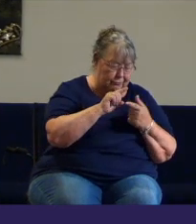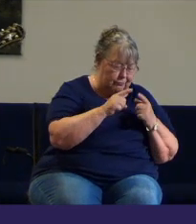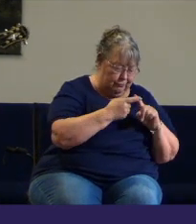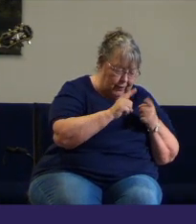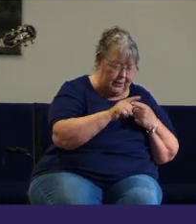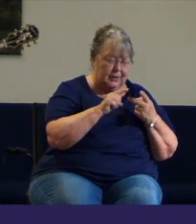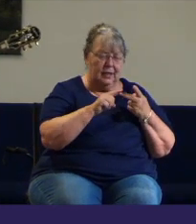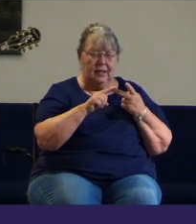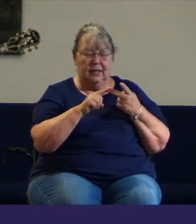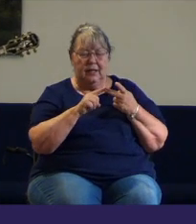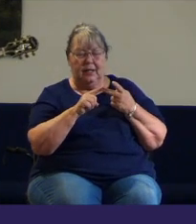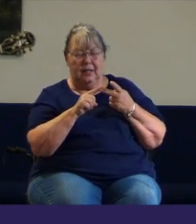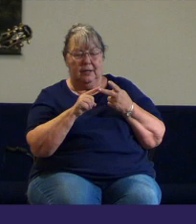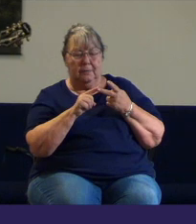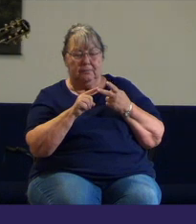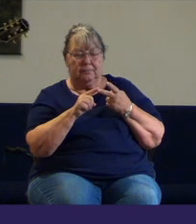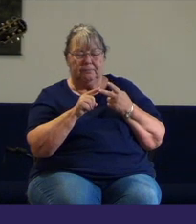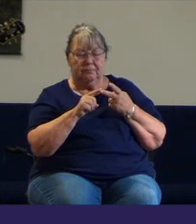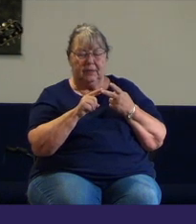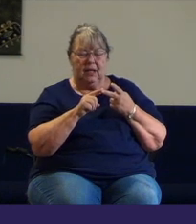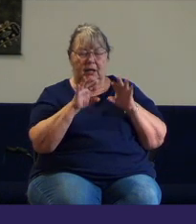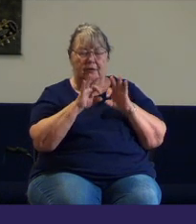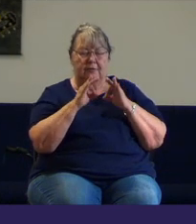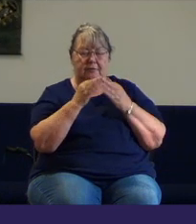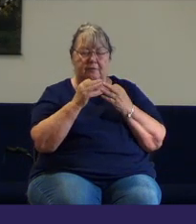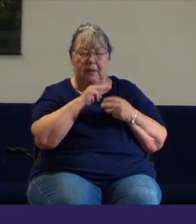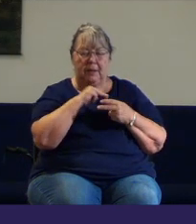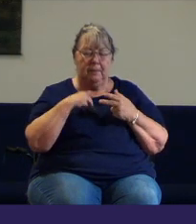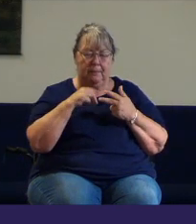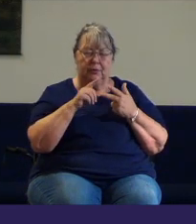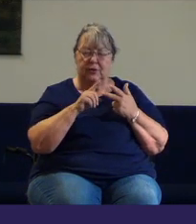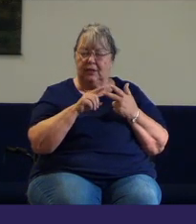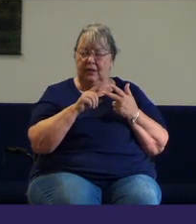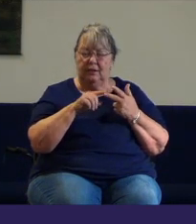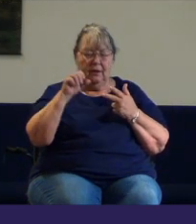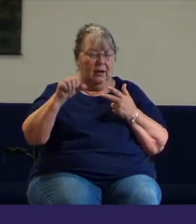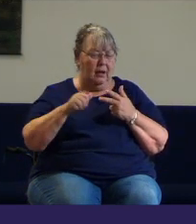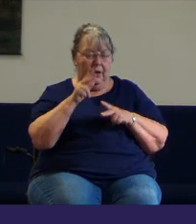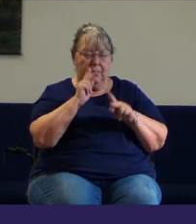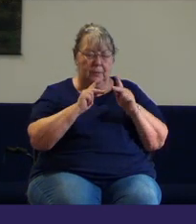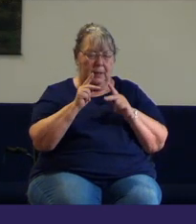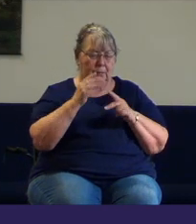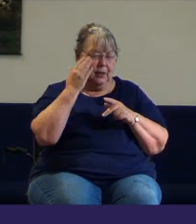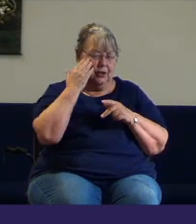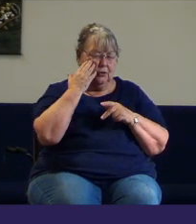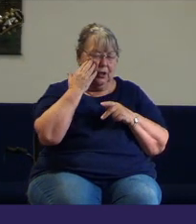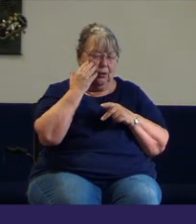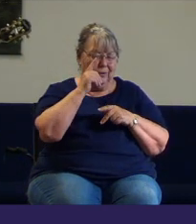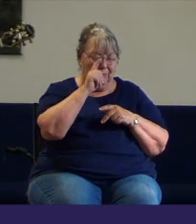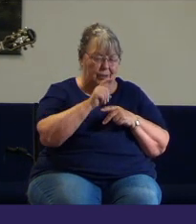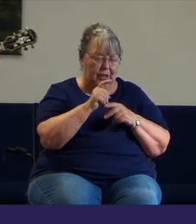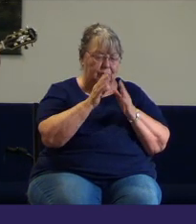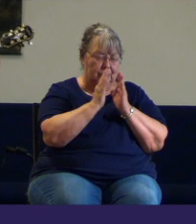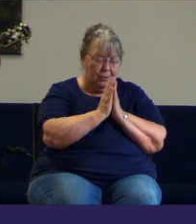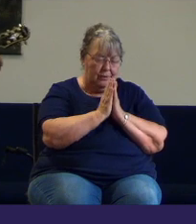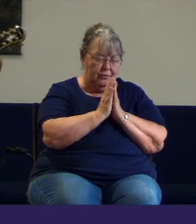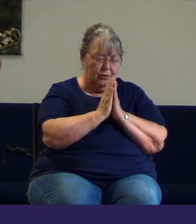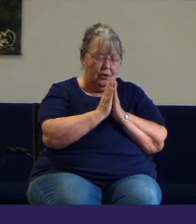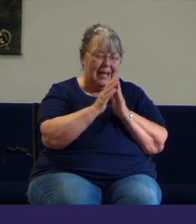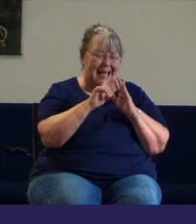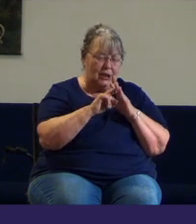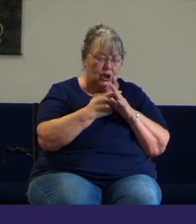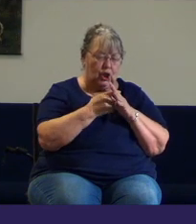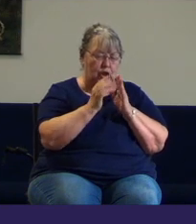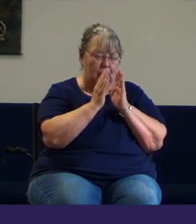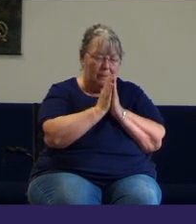Jesus, it starts with prayer, church. If we're not praying for them and just telling them, it doesn't work. It starts with praying for